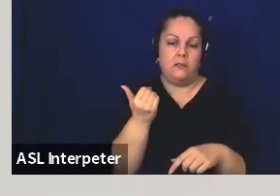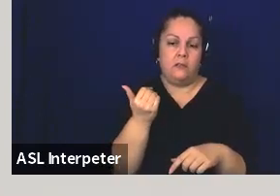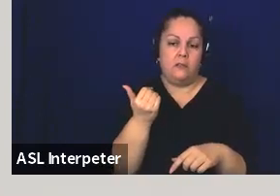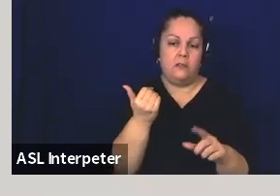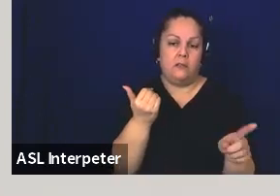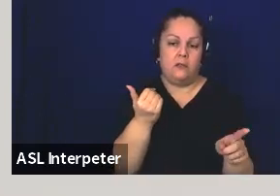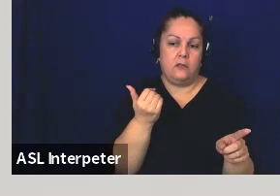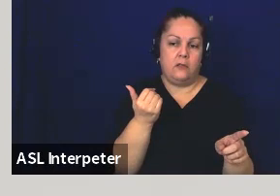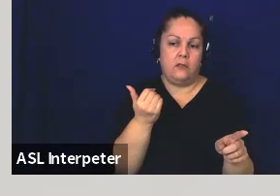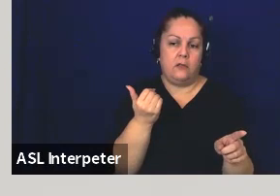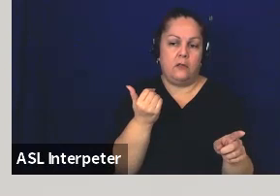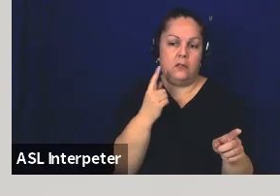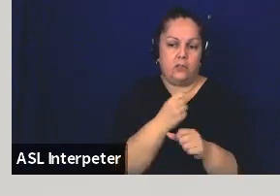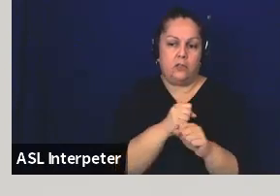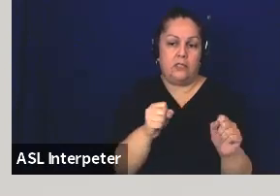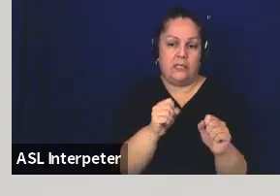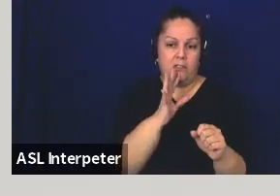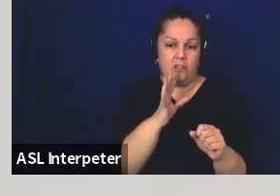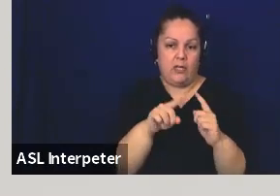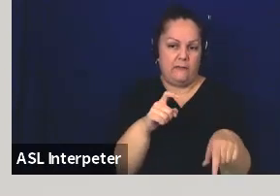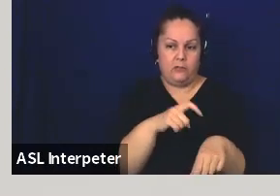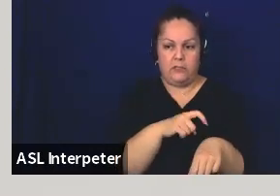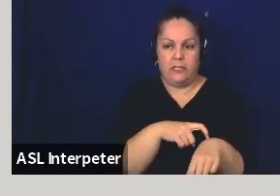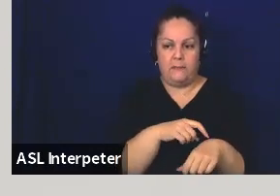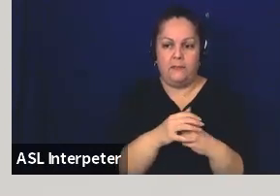can actually be able to safely talk at different times?